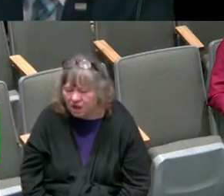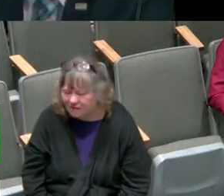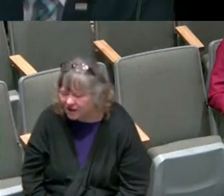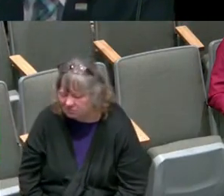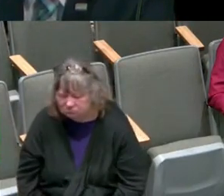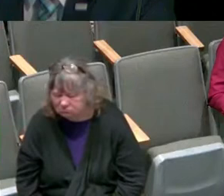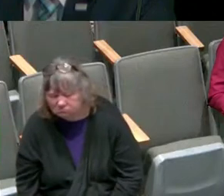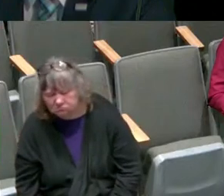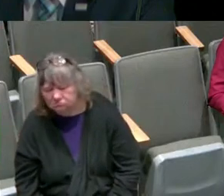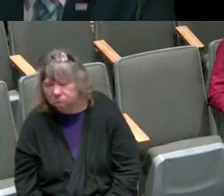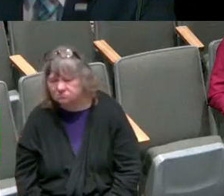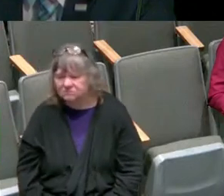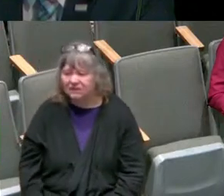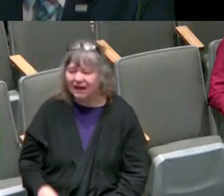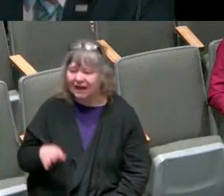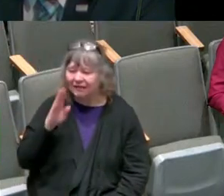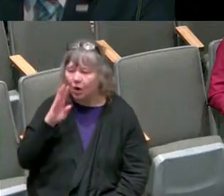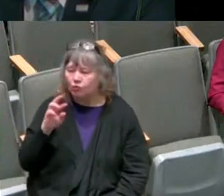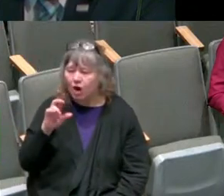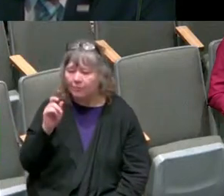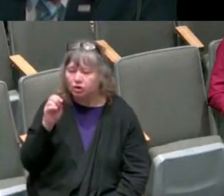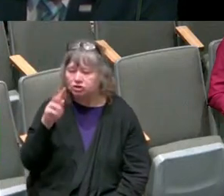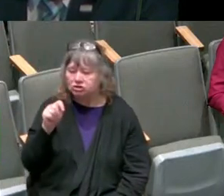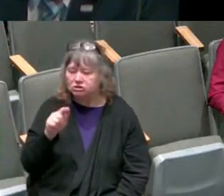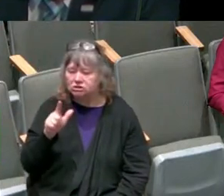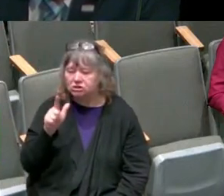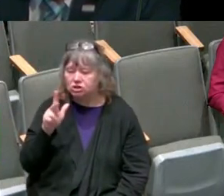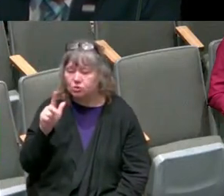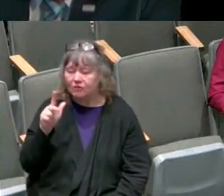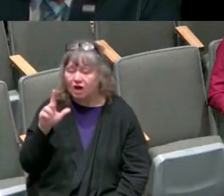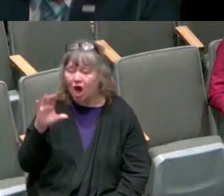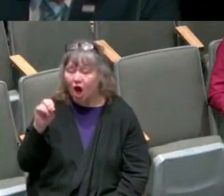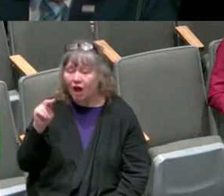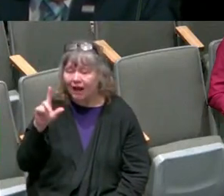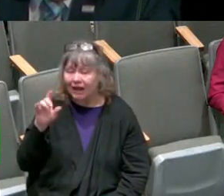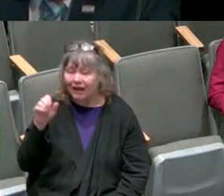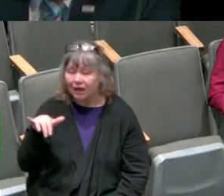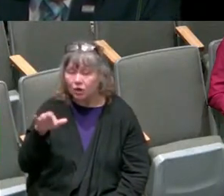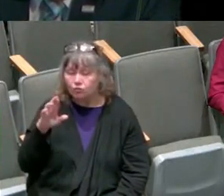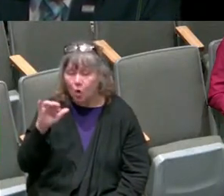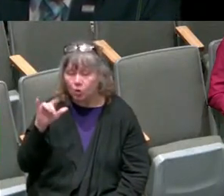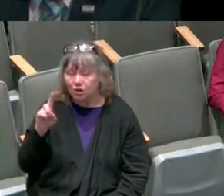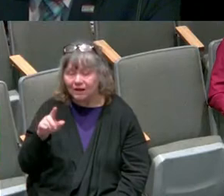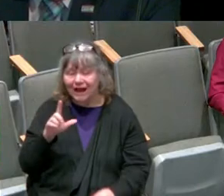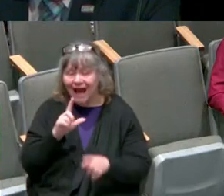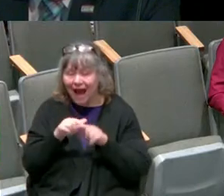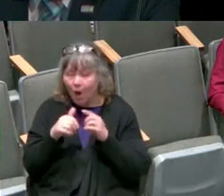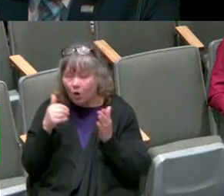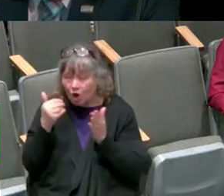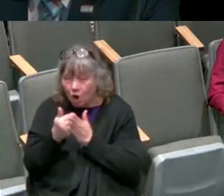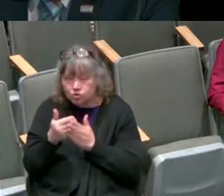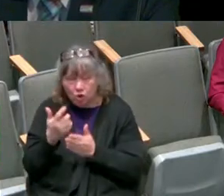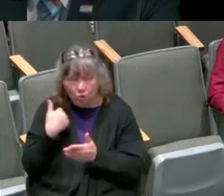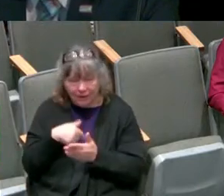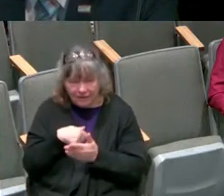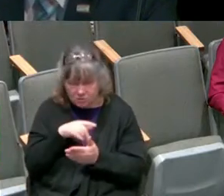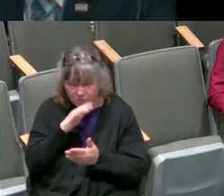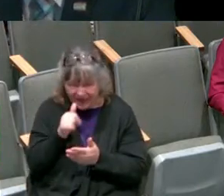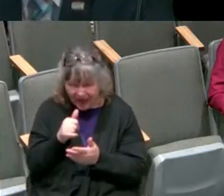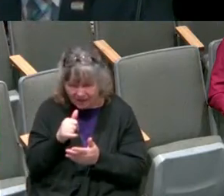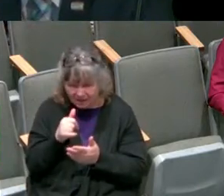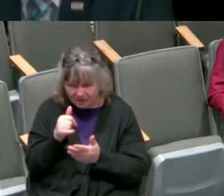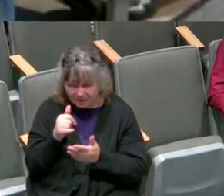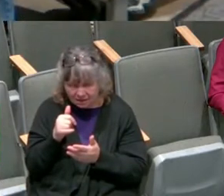yes um Harry Roberts 23 Connie Connolly Hill Road Madam moderator how close are we to that threshold